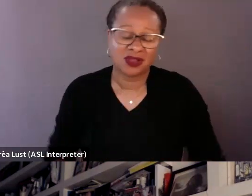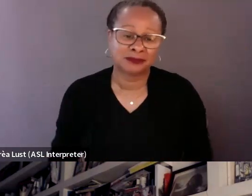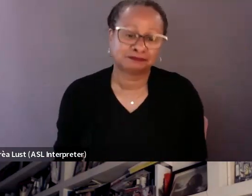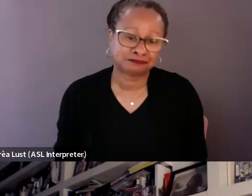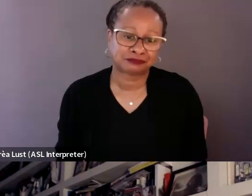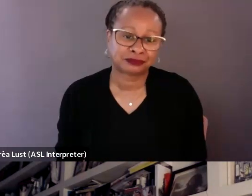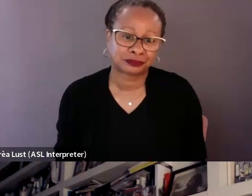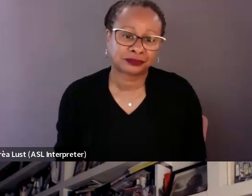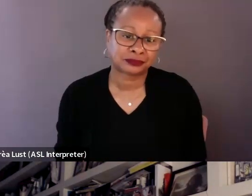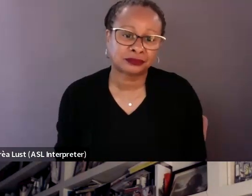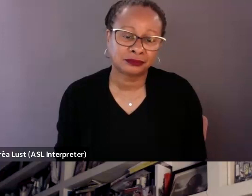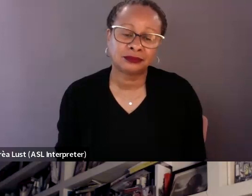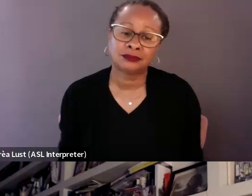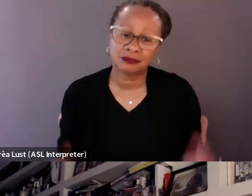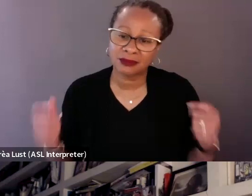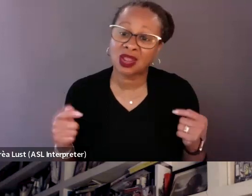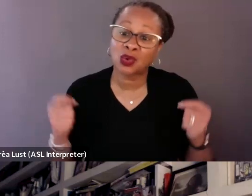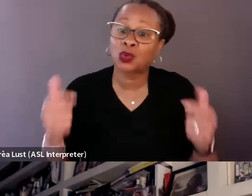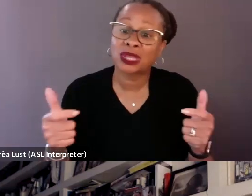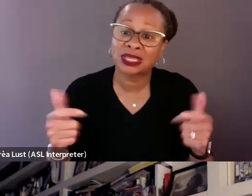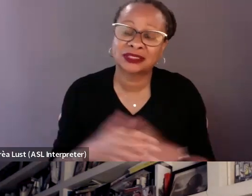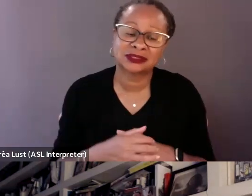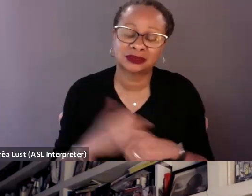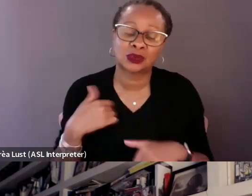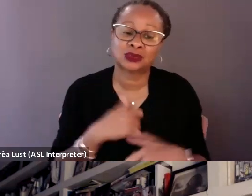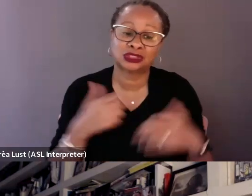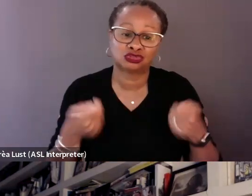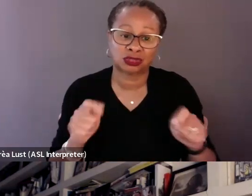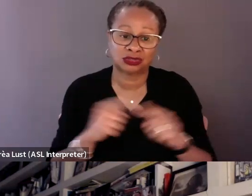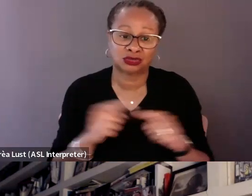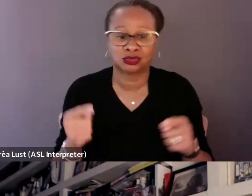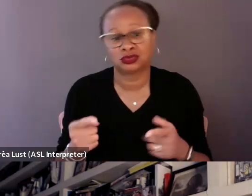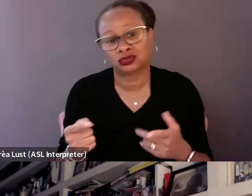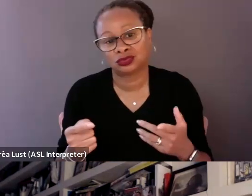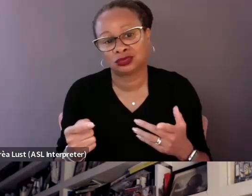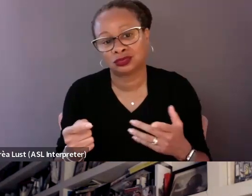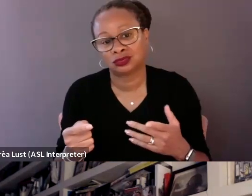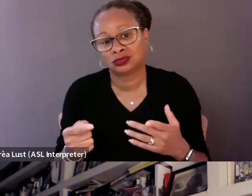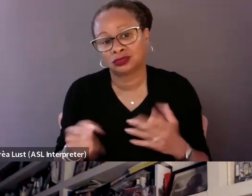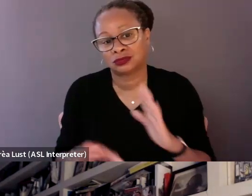and so quickly we try to find